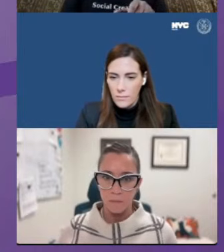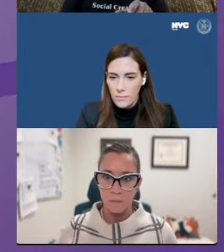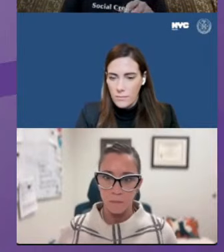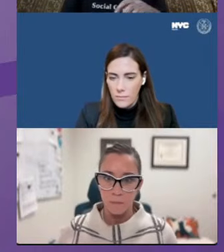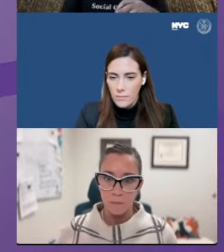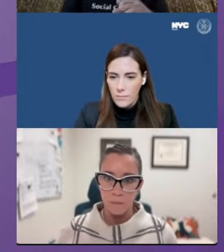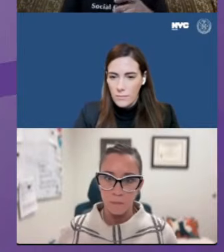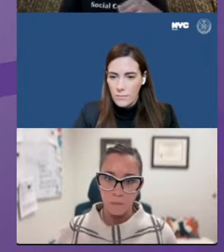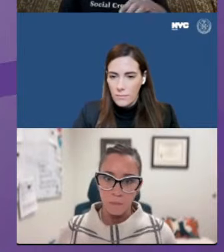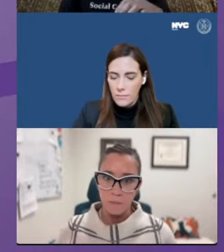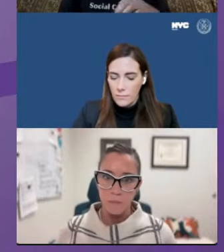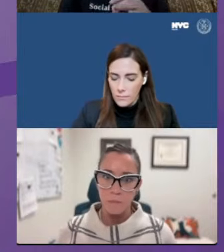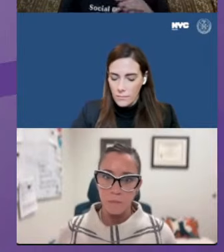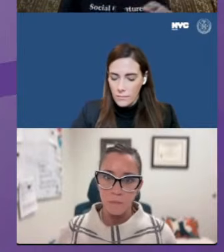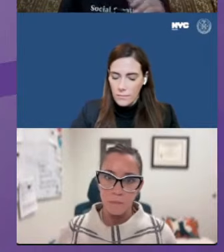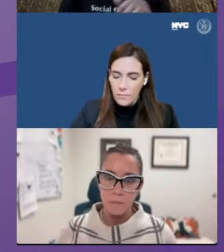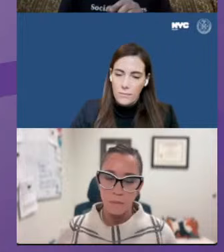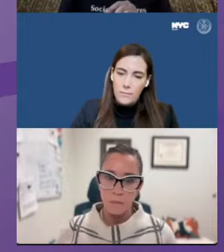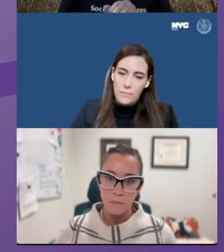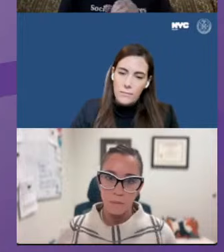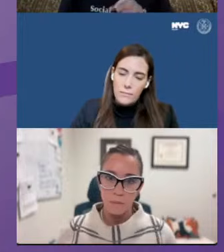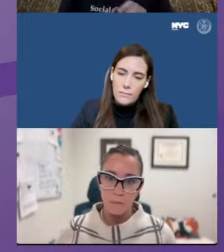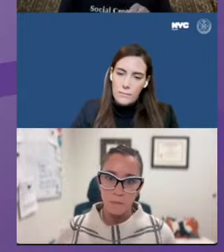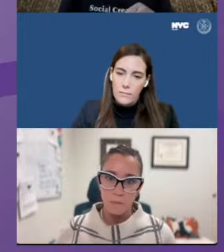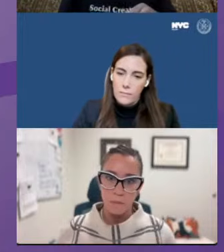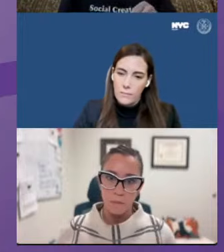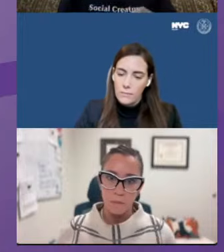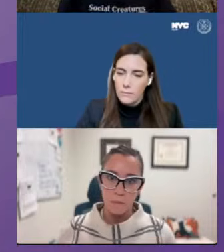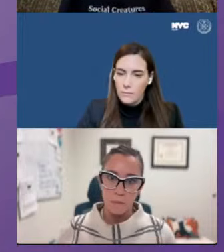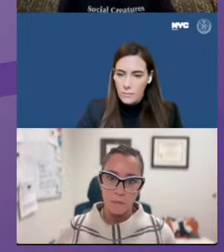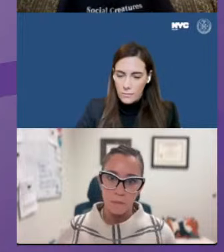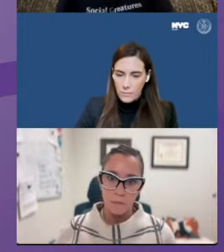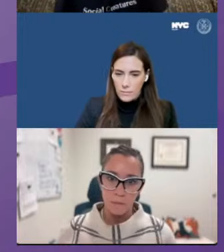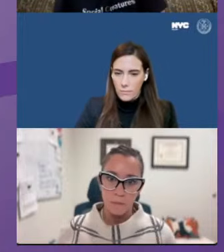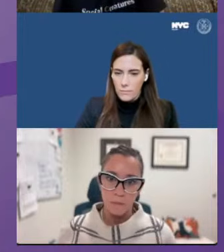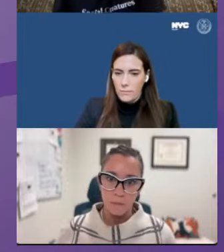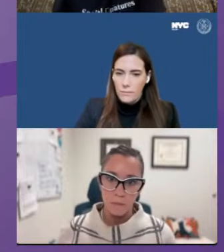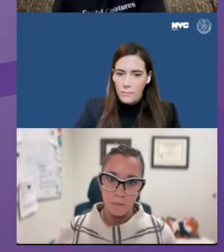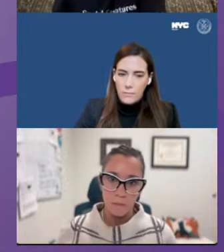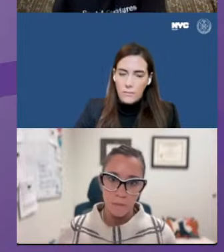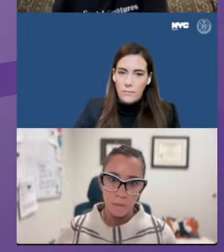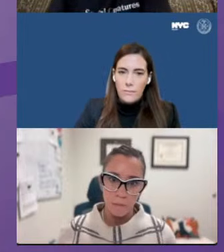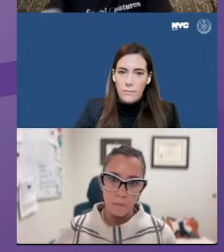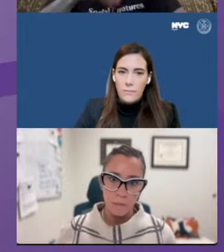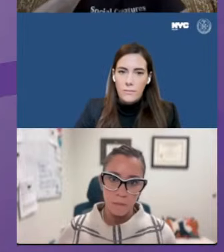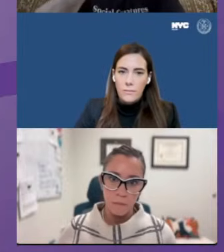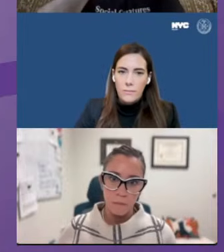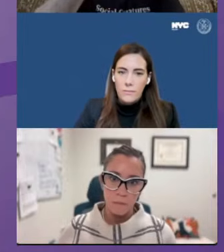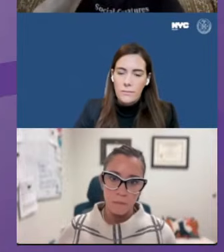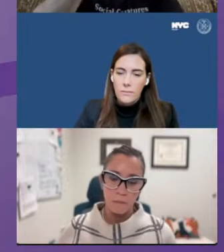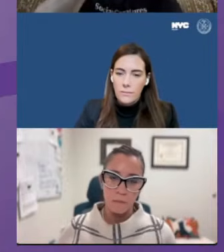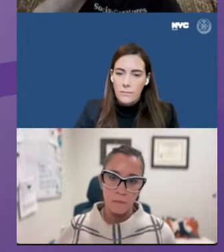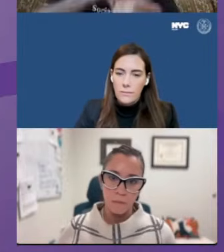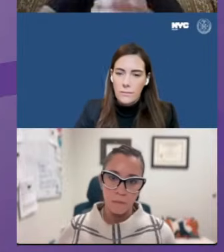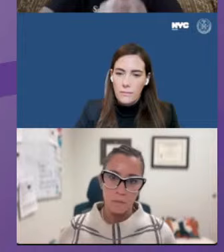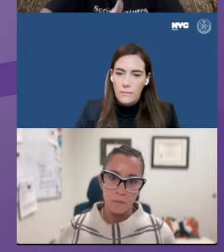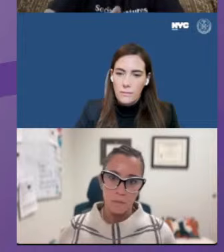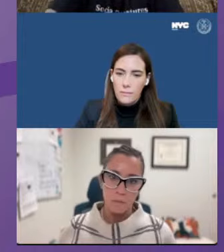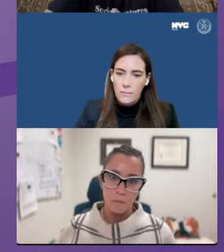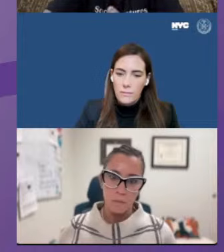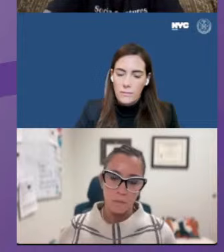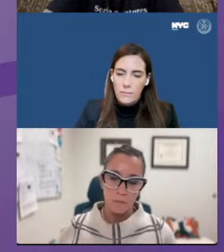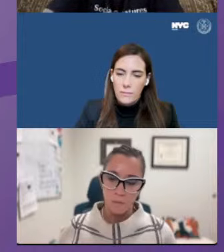really believed that at the beginning. And so what David discussed is really there's been a preponderance